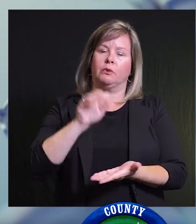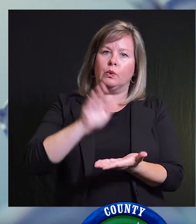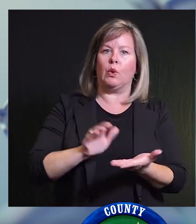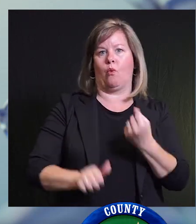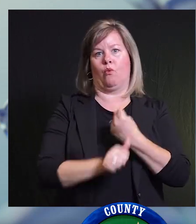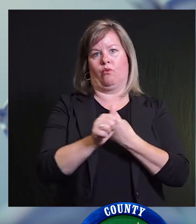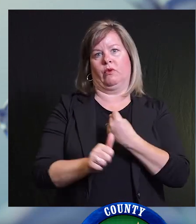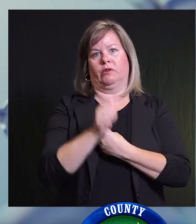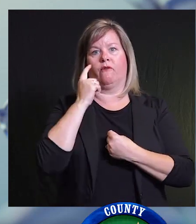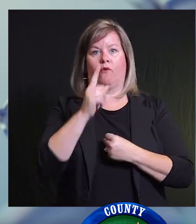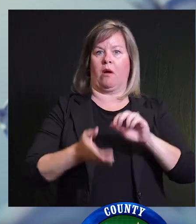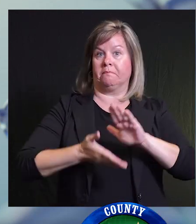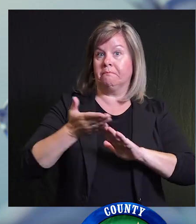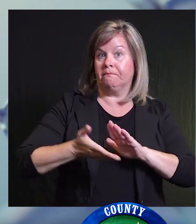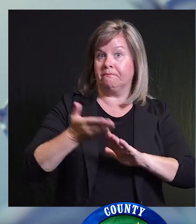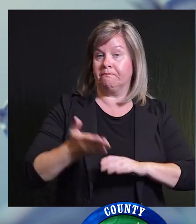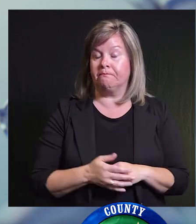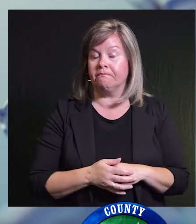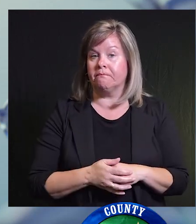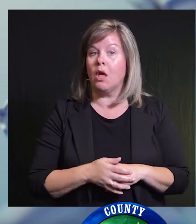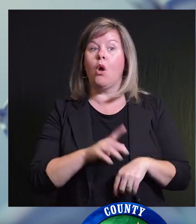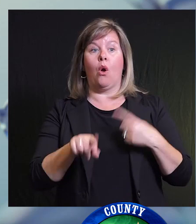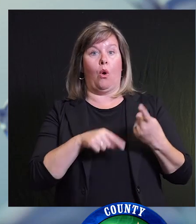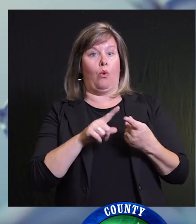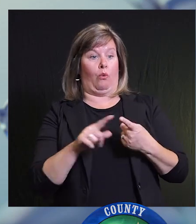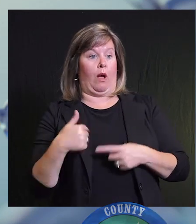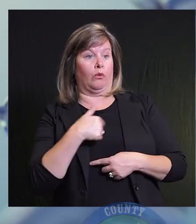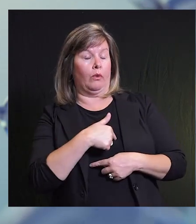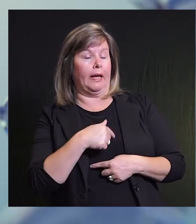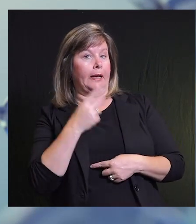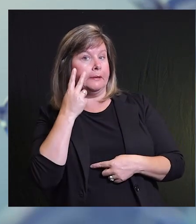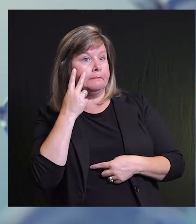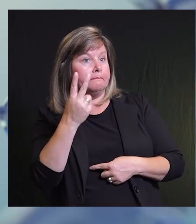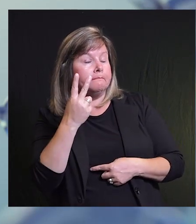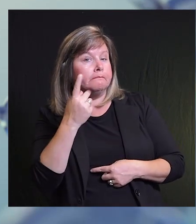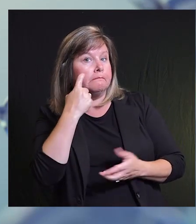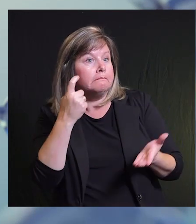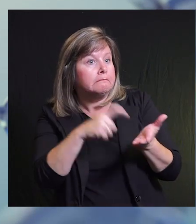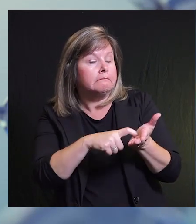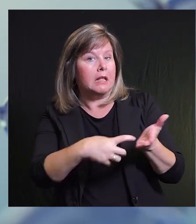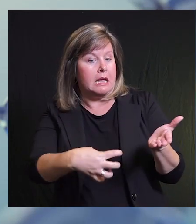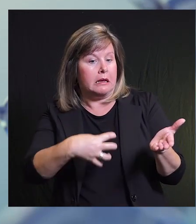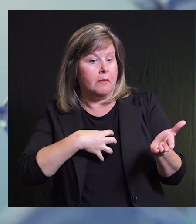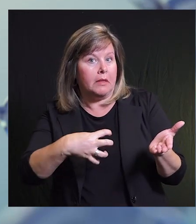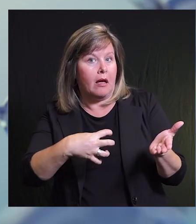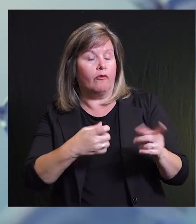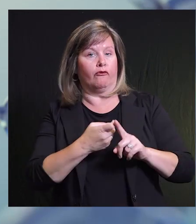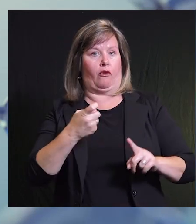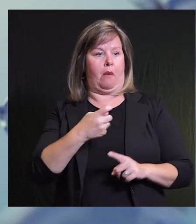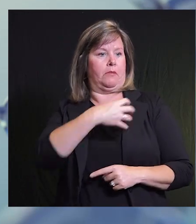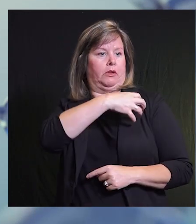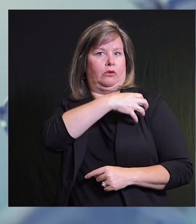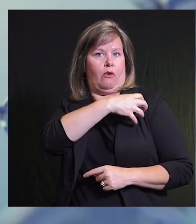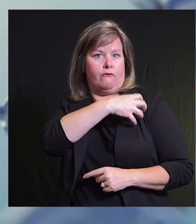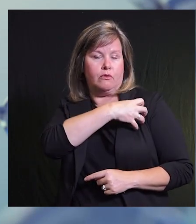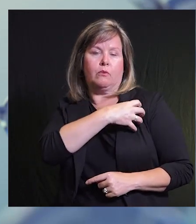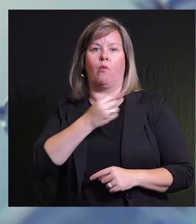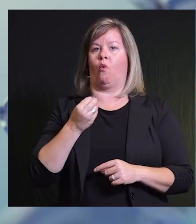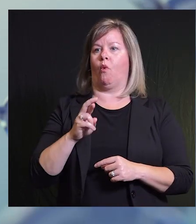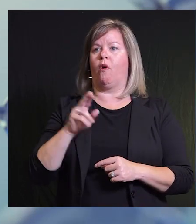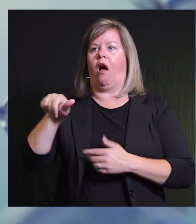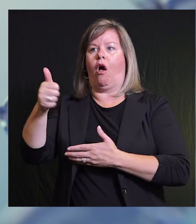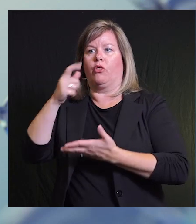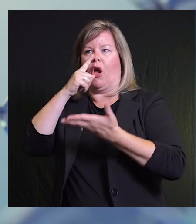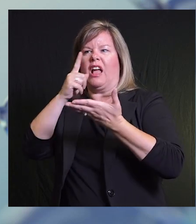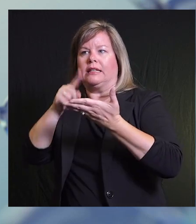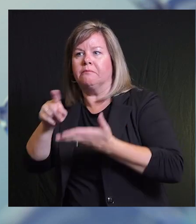a low-risk place of operation. And so when we get validated complaints from a law enforcement officer or from one of our